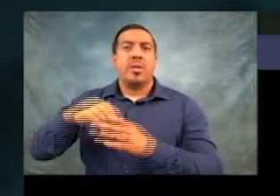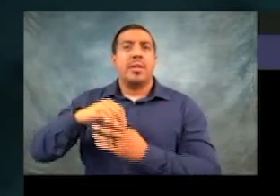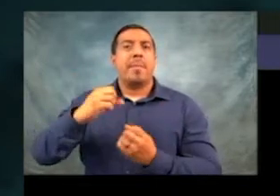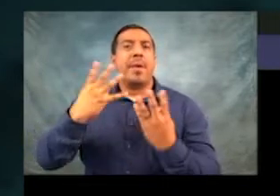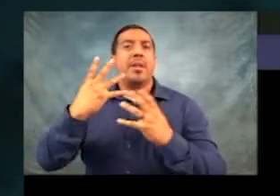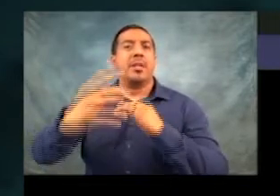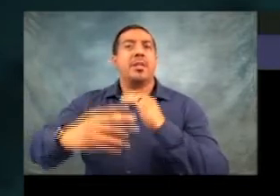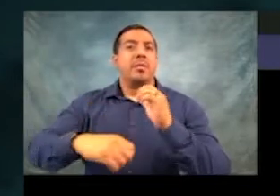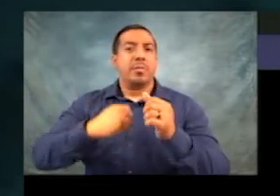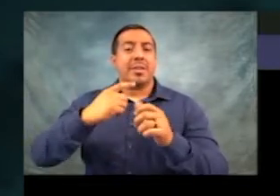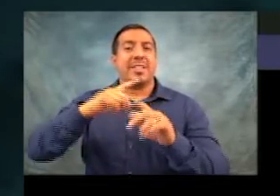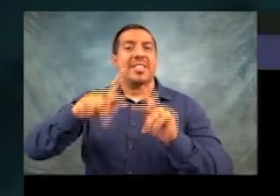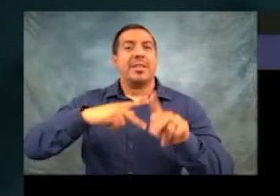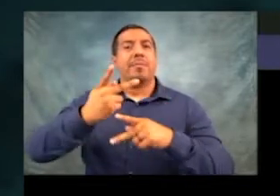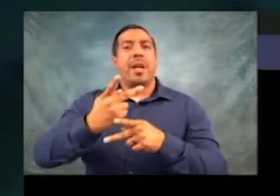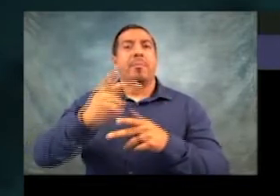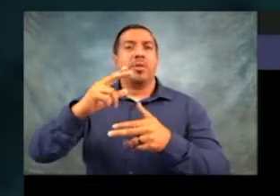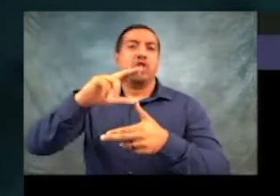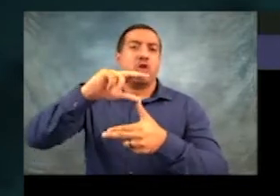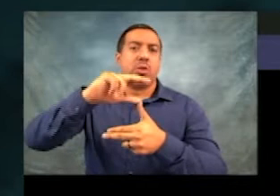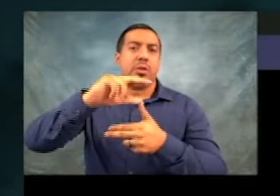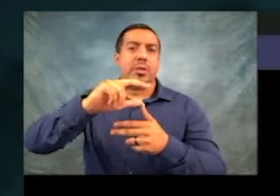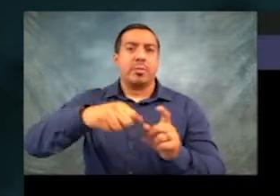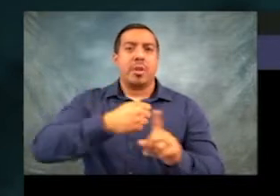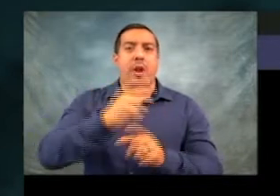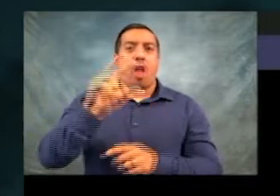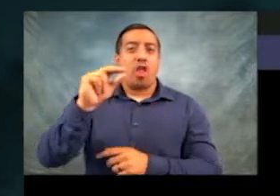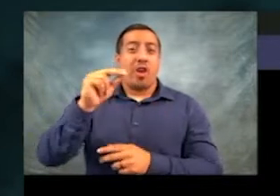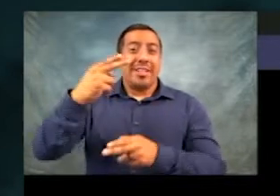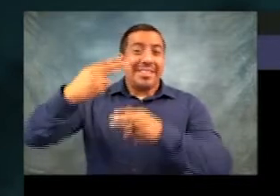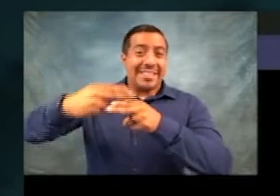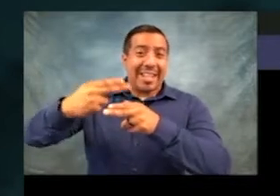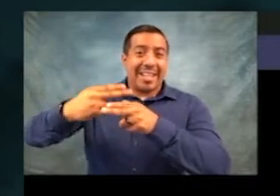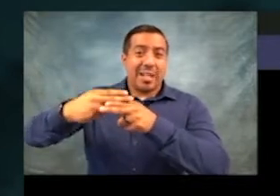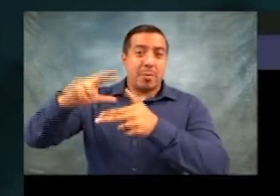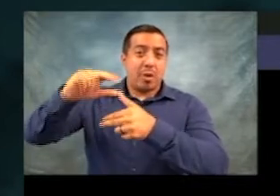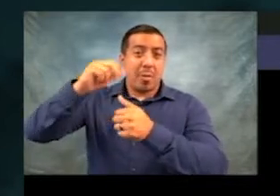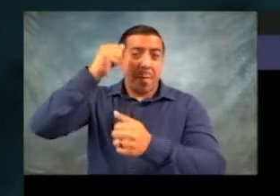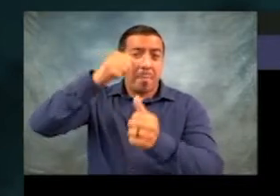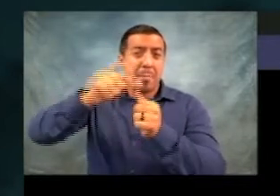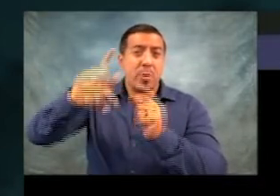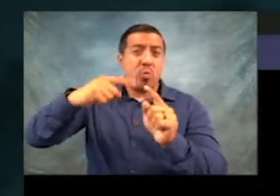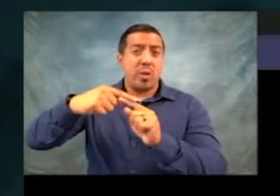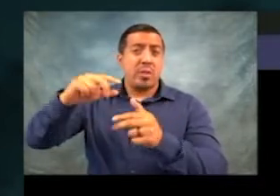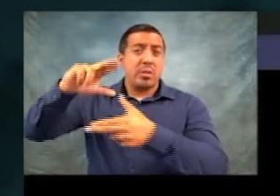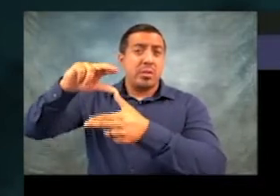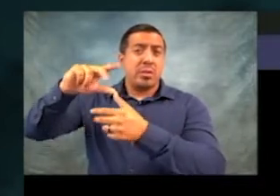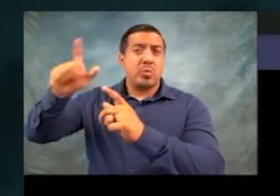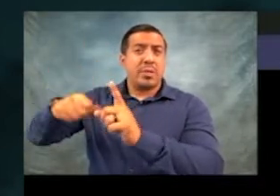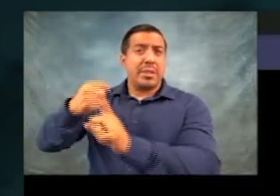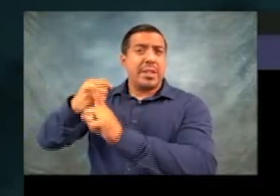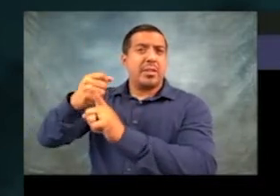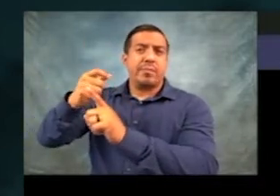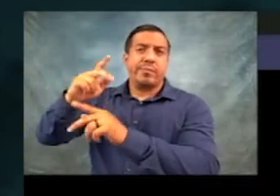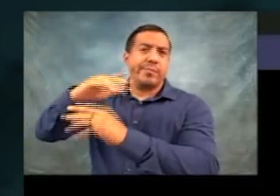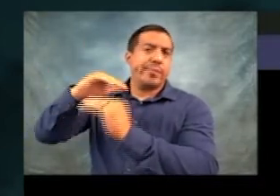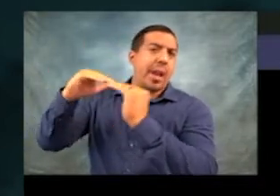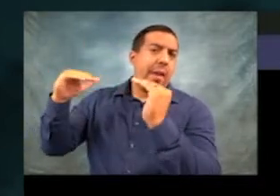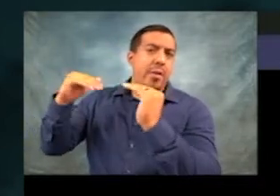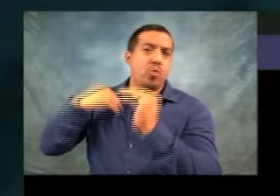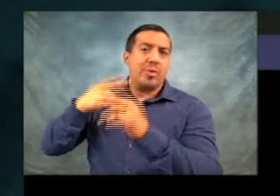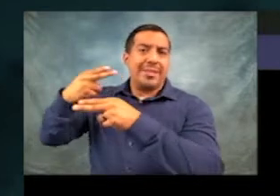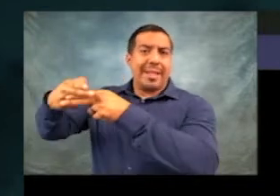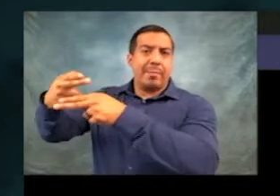of hurricanes, 30 named storms. Remember when tropical cyclones reach a certain level,